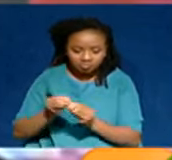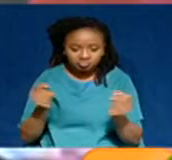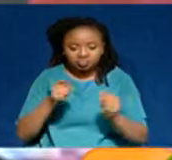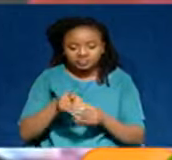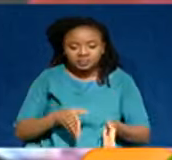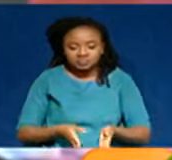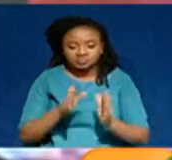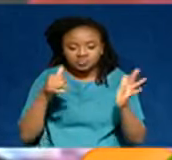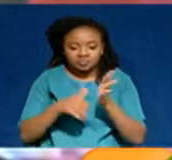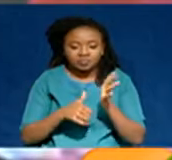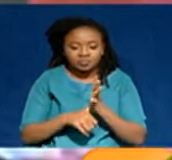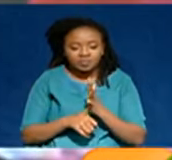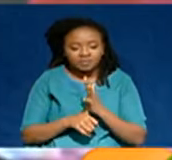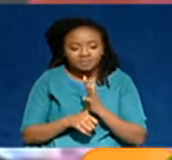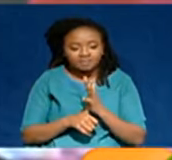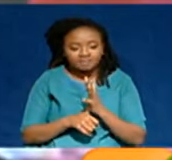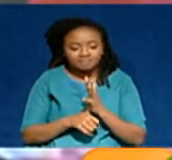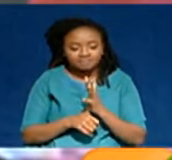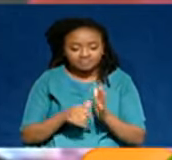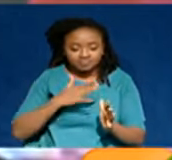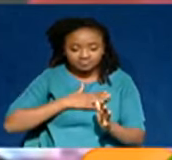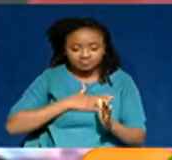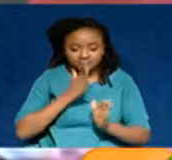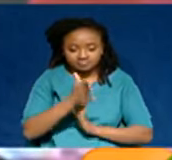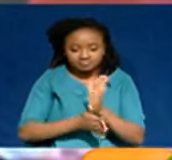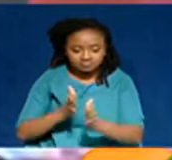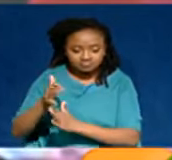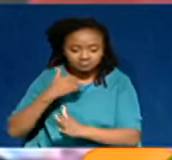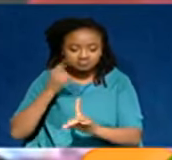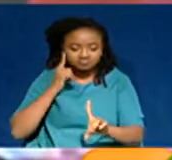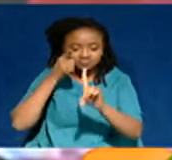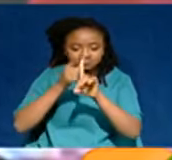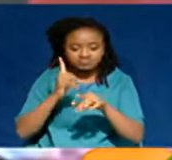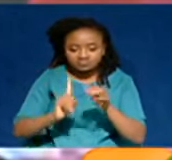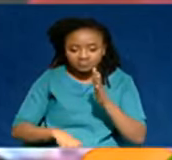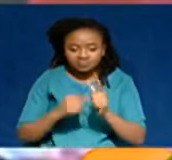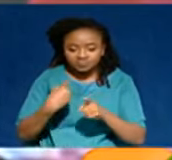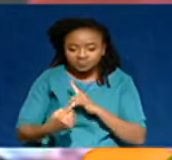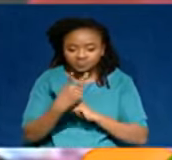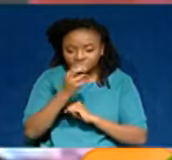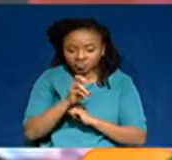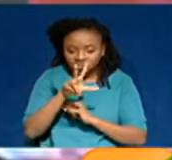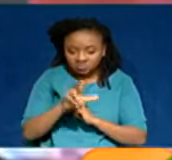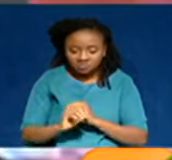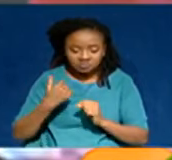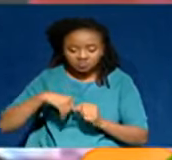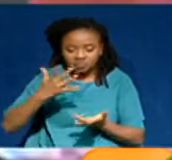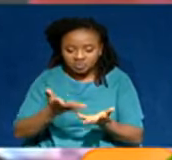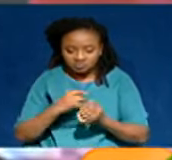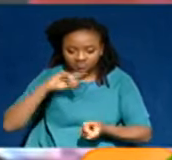our plan, before I come to the measures, our plan has had as a target that by 2030, we should reduce the road